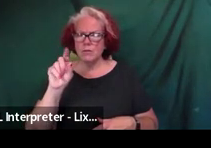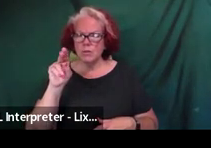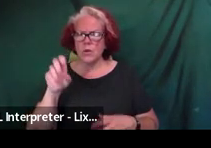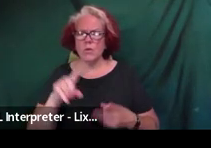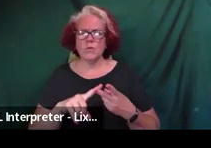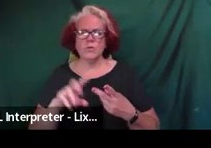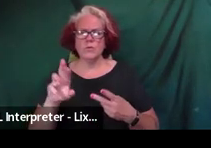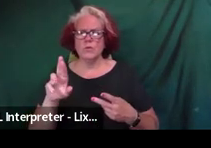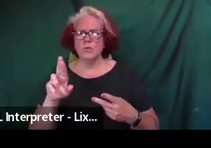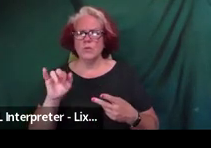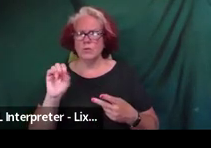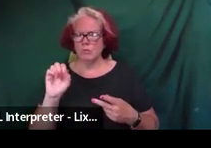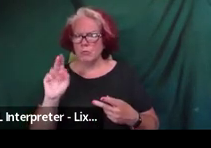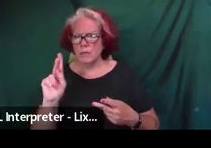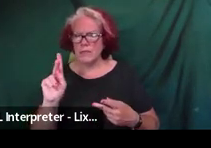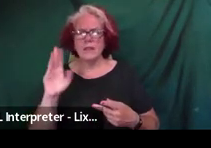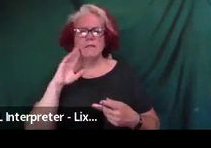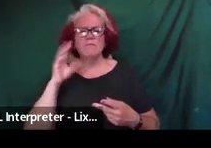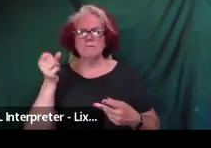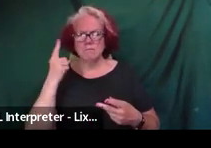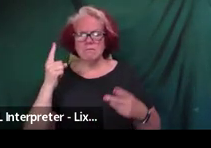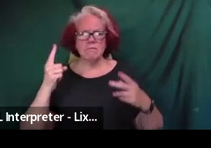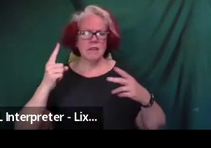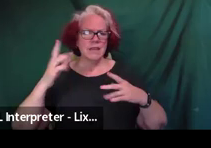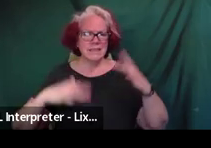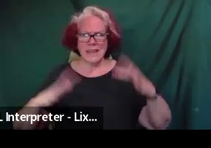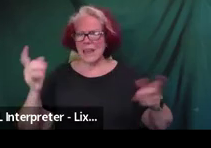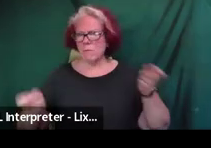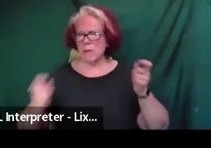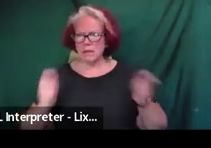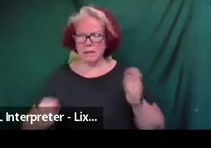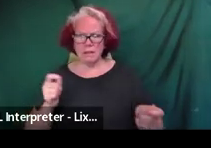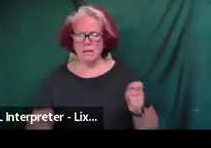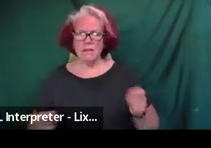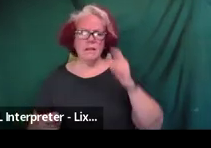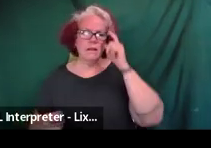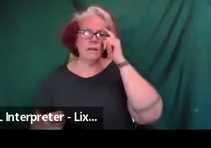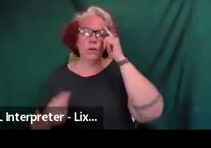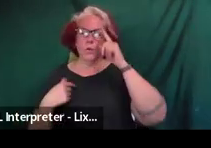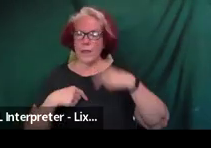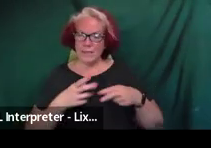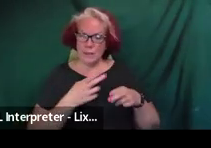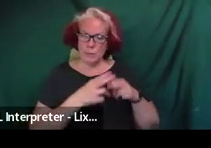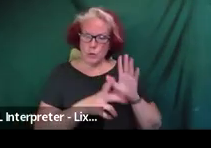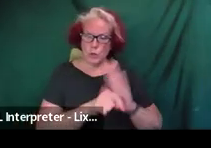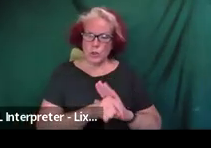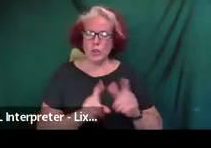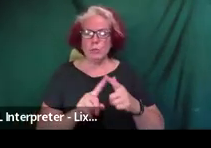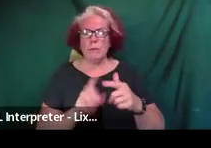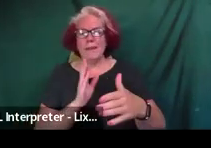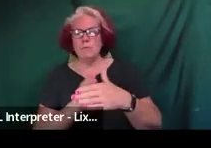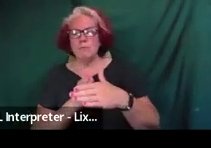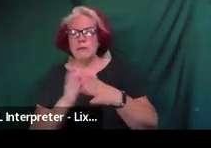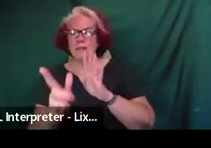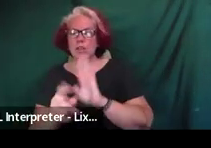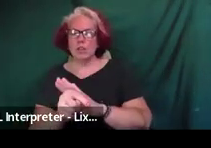so dynamic right now and needing to meet some, both short-term and mid-term milestones, benchmarks